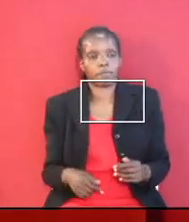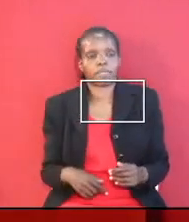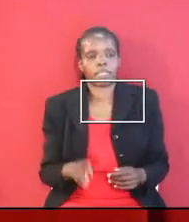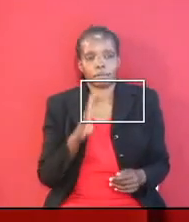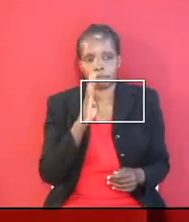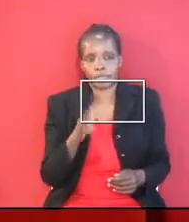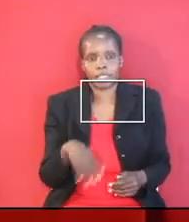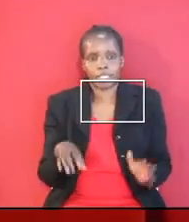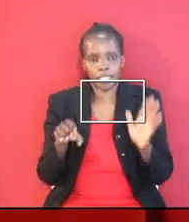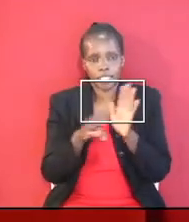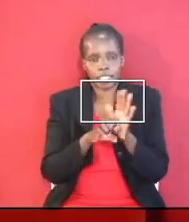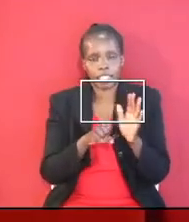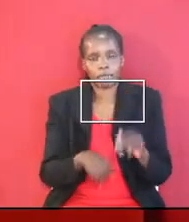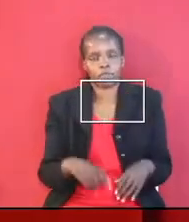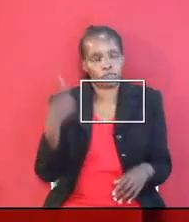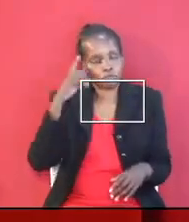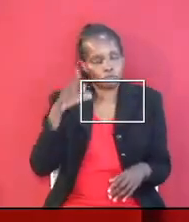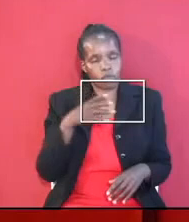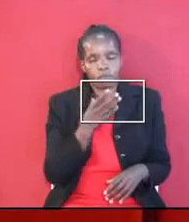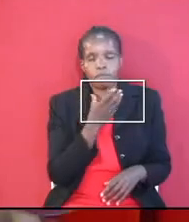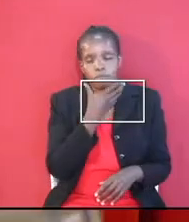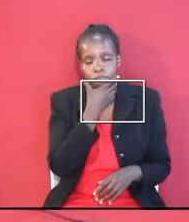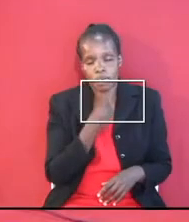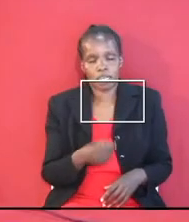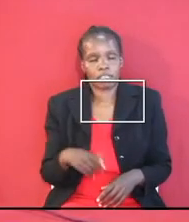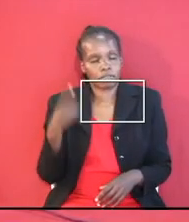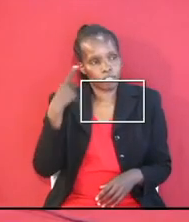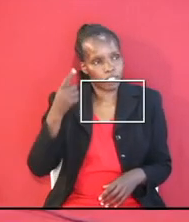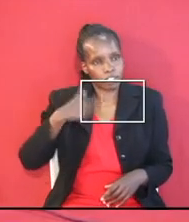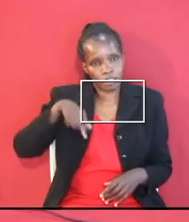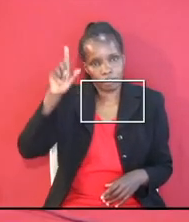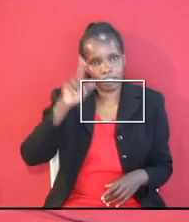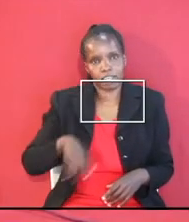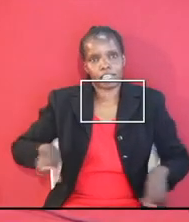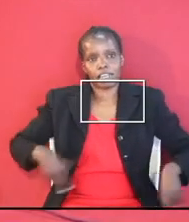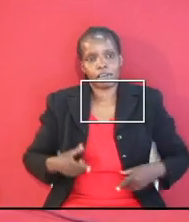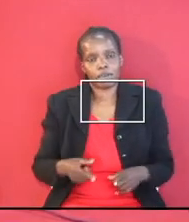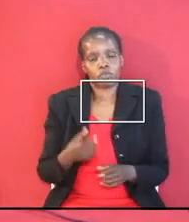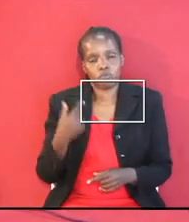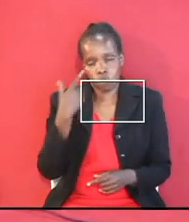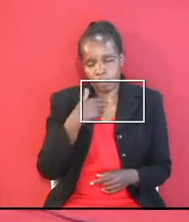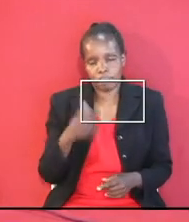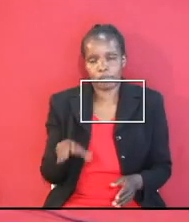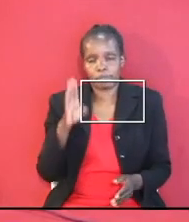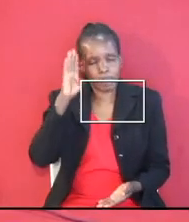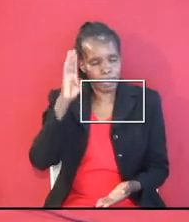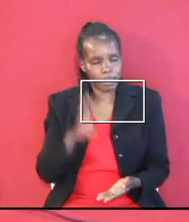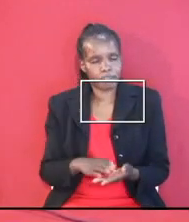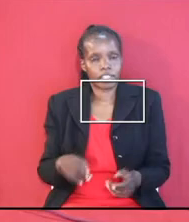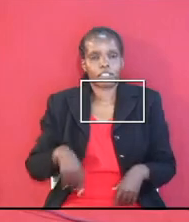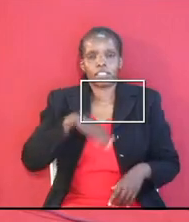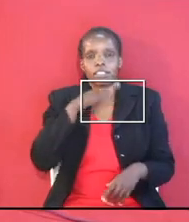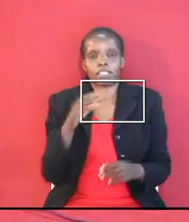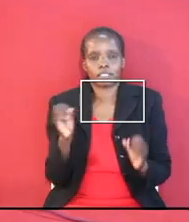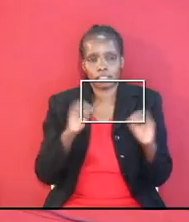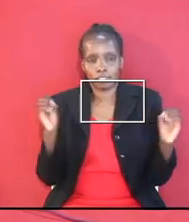be an example for man that we can live a righteous life so that whoever believes in him shall not perish but have what?